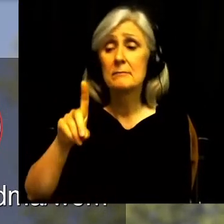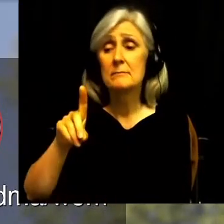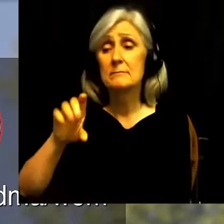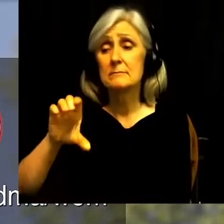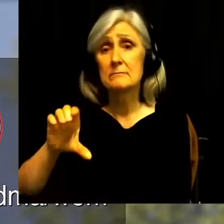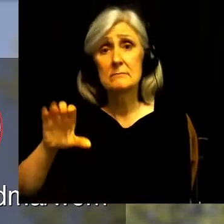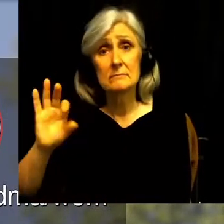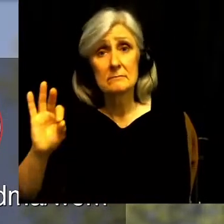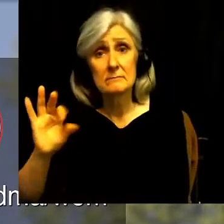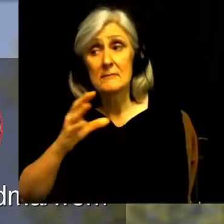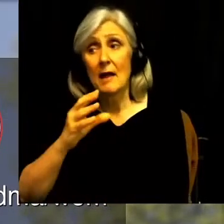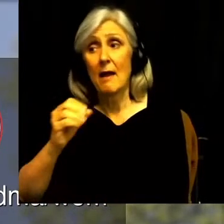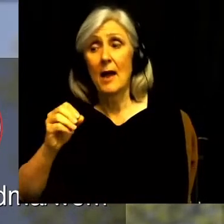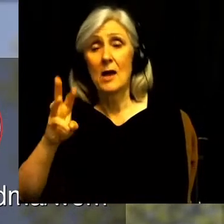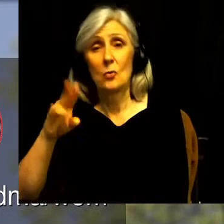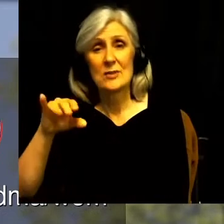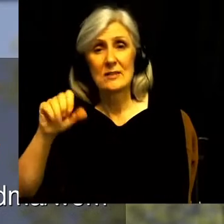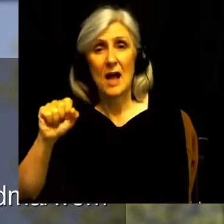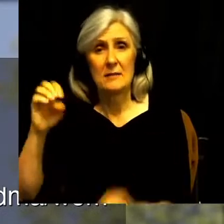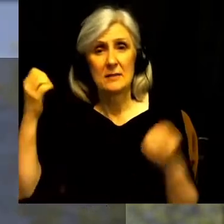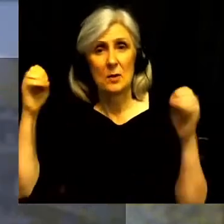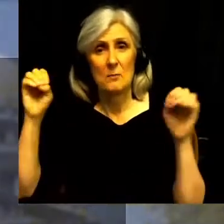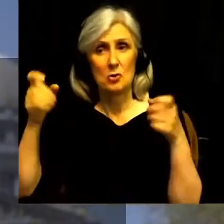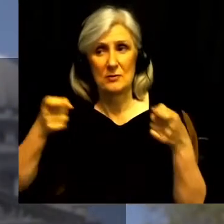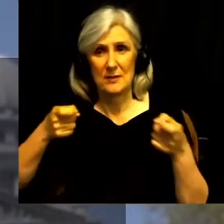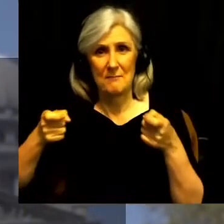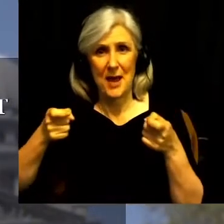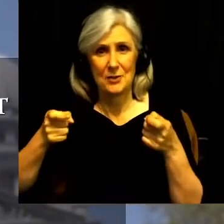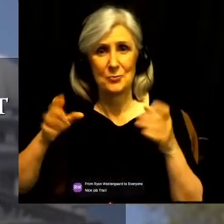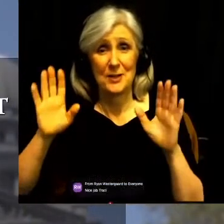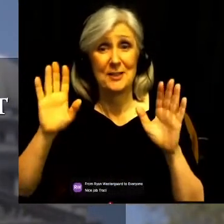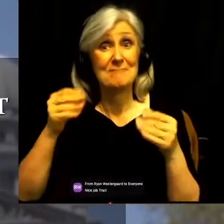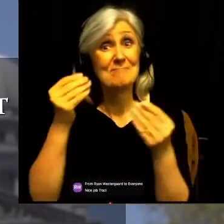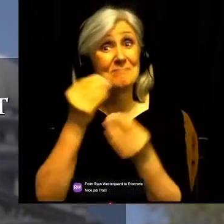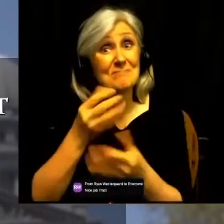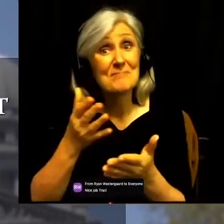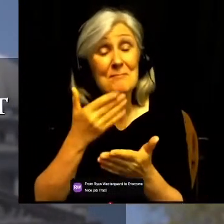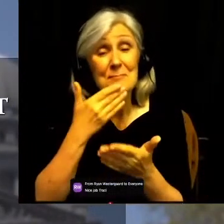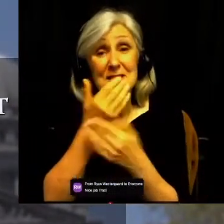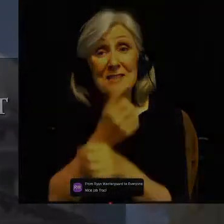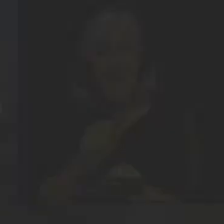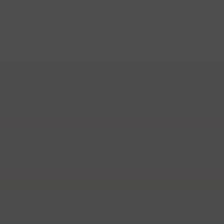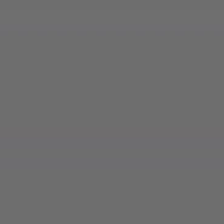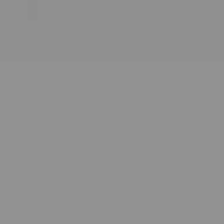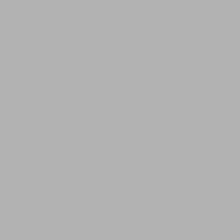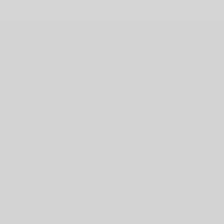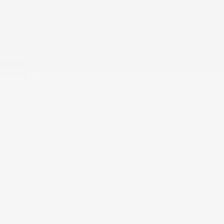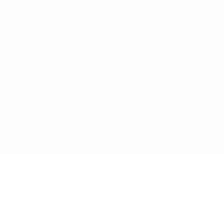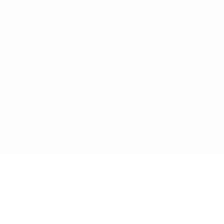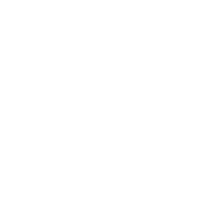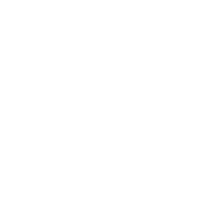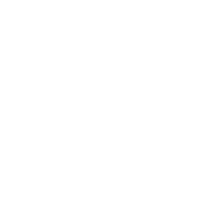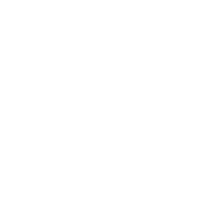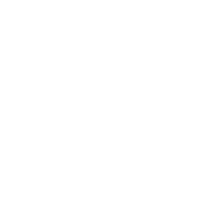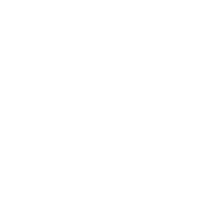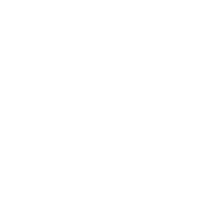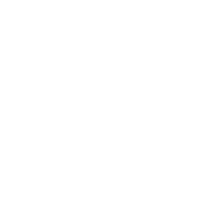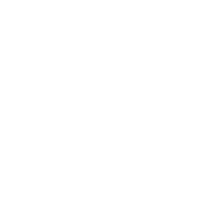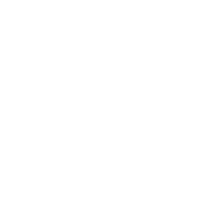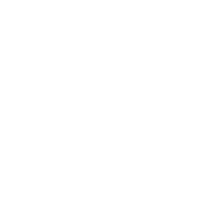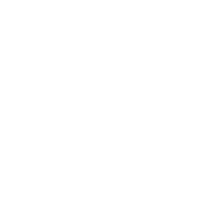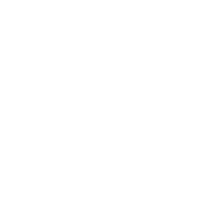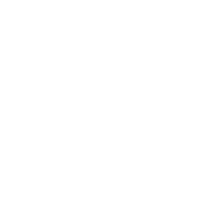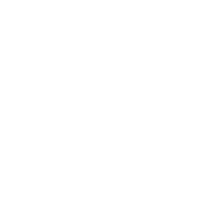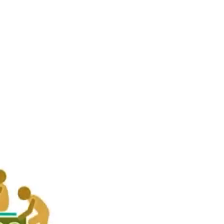and Wisconsin Emergency Management. Be safe and have a great afternoon. This program is a production